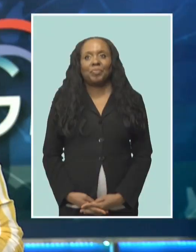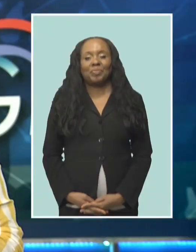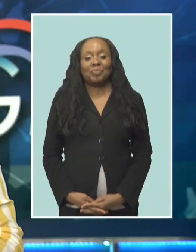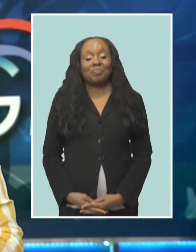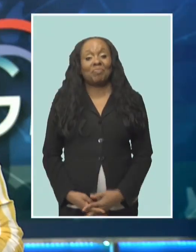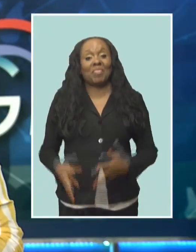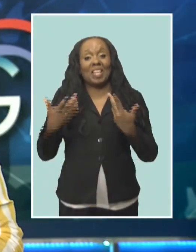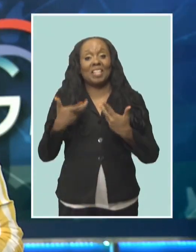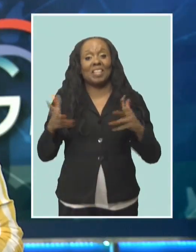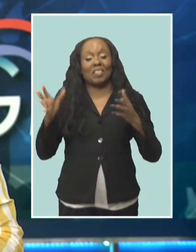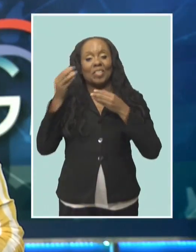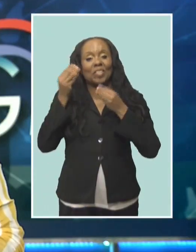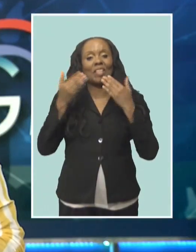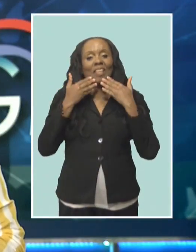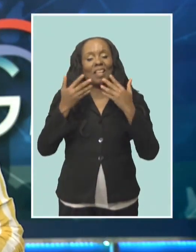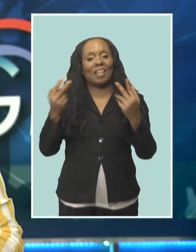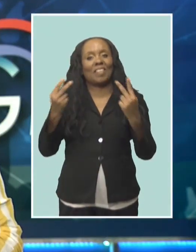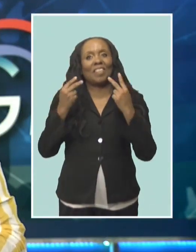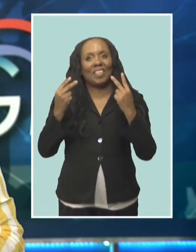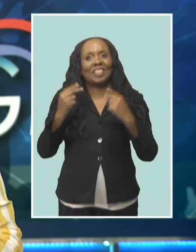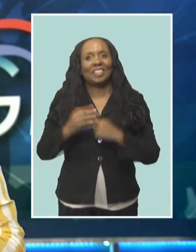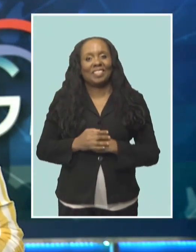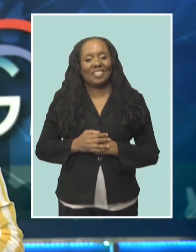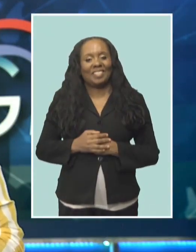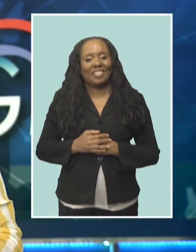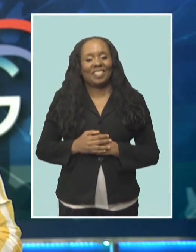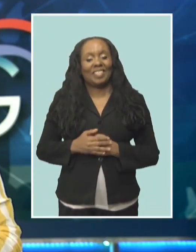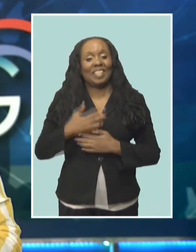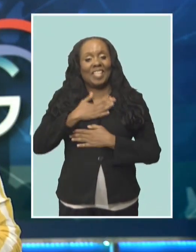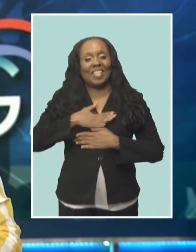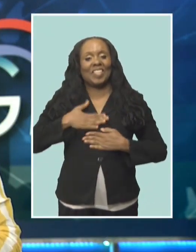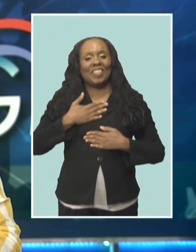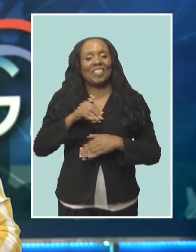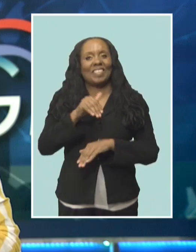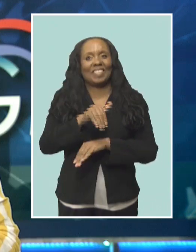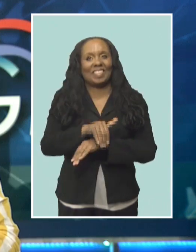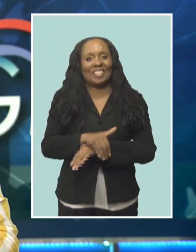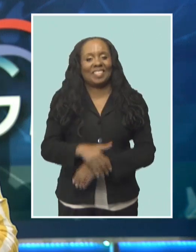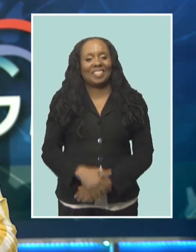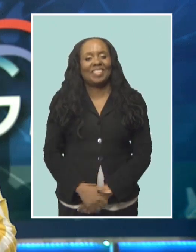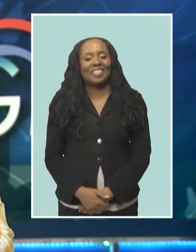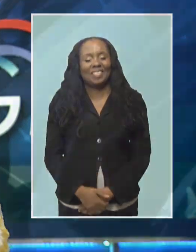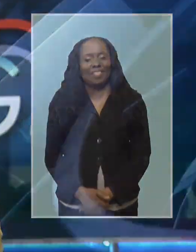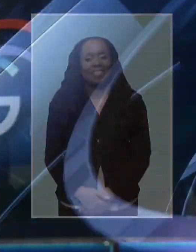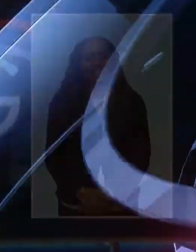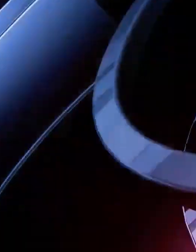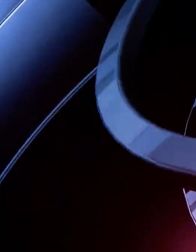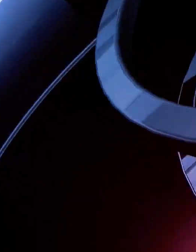Well, that's news. Thank you so much for spending the time with us. Do enjoy the rest of your evening.